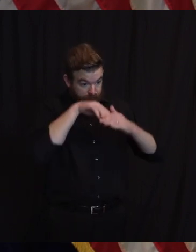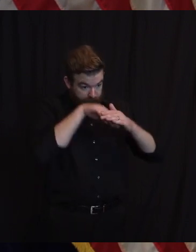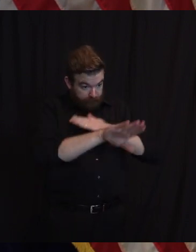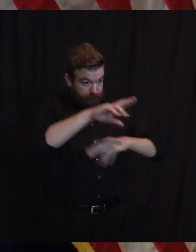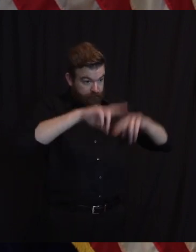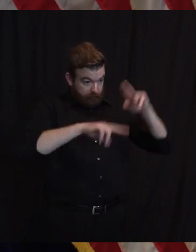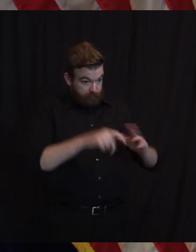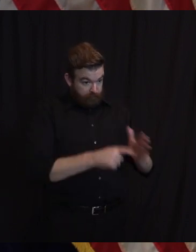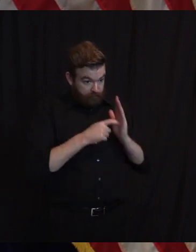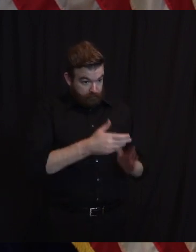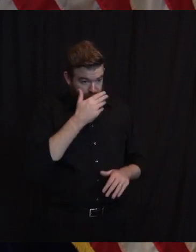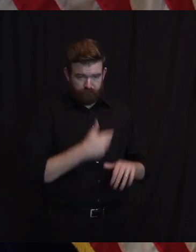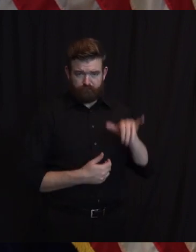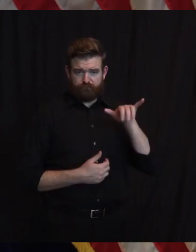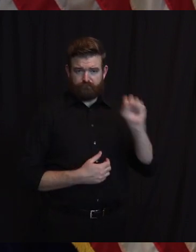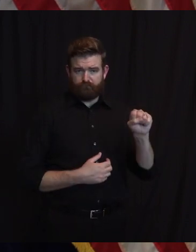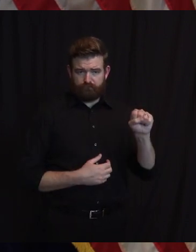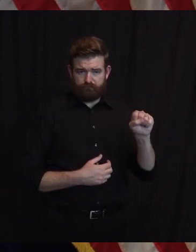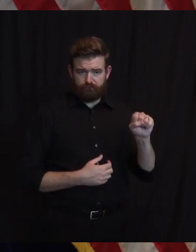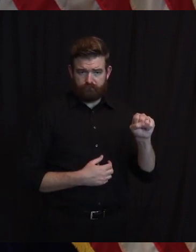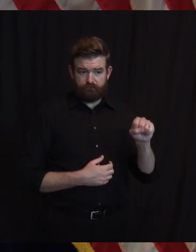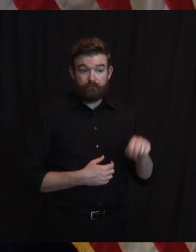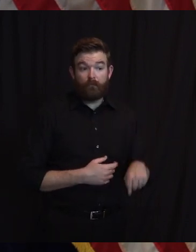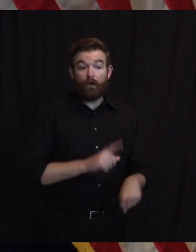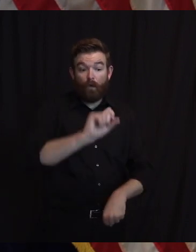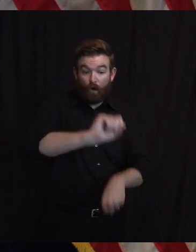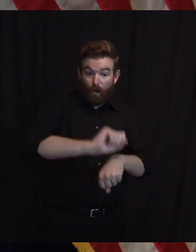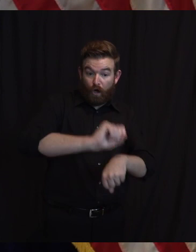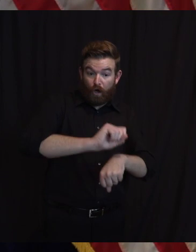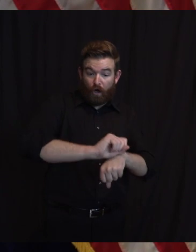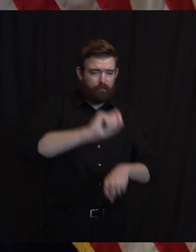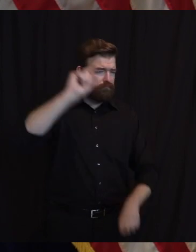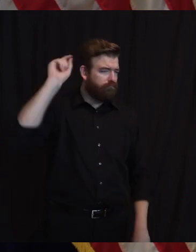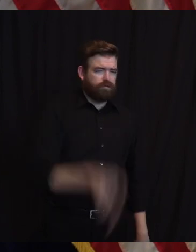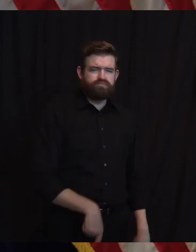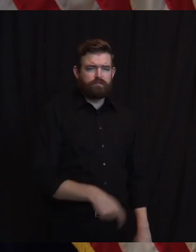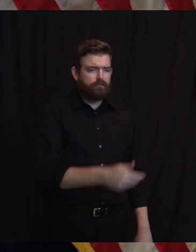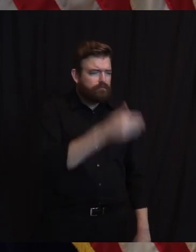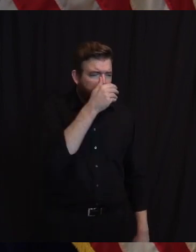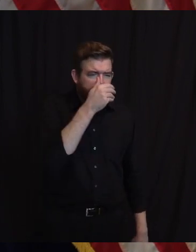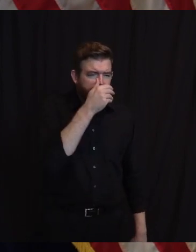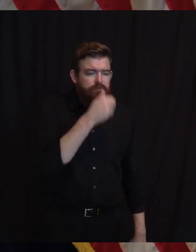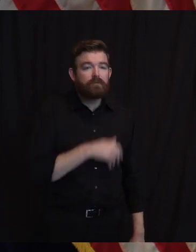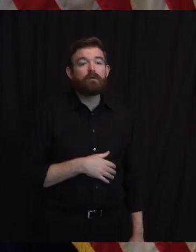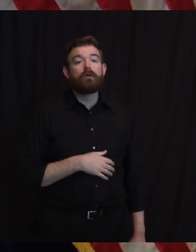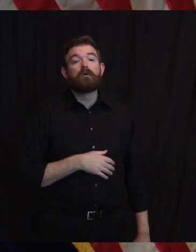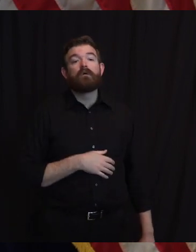and I don't think we're going to change for non-essential, unless you hear otherwise.